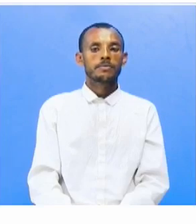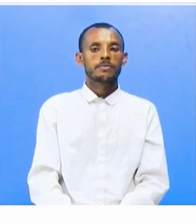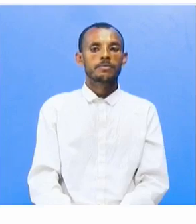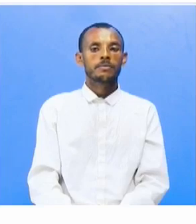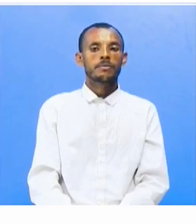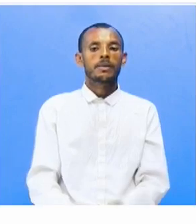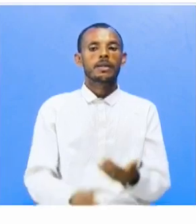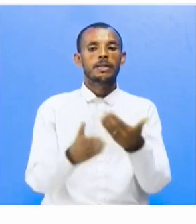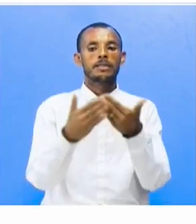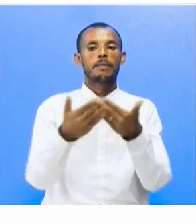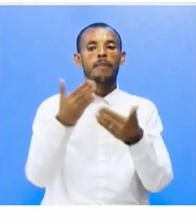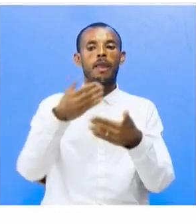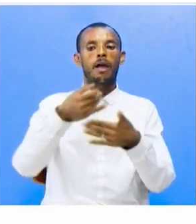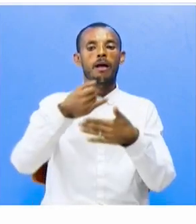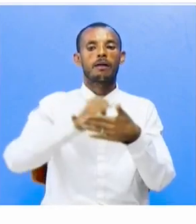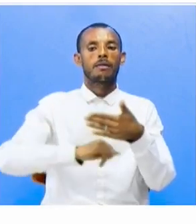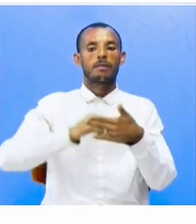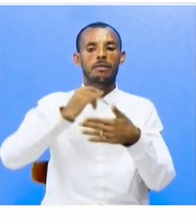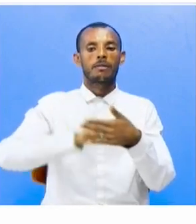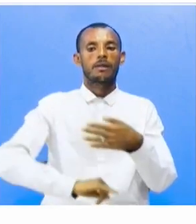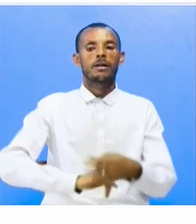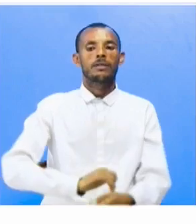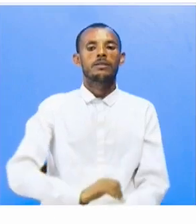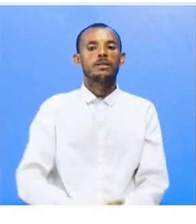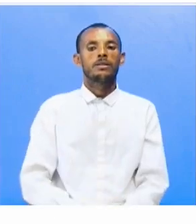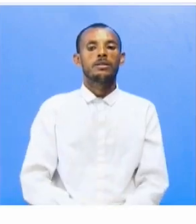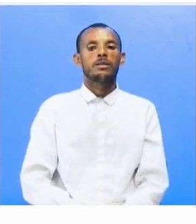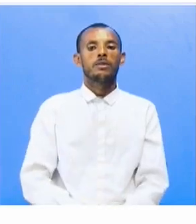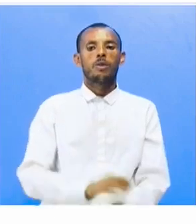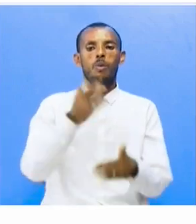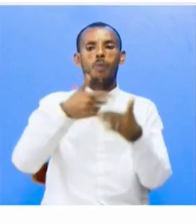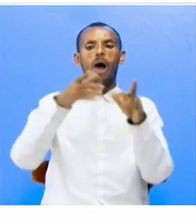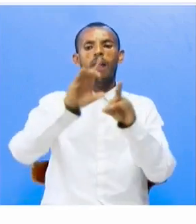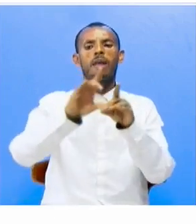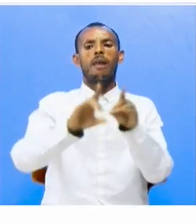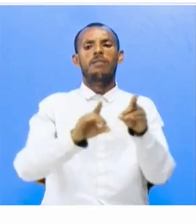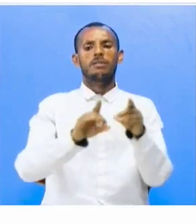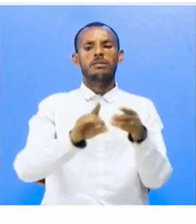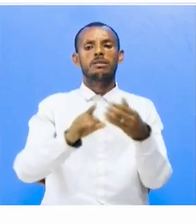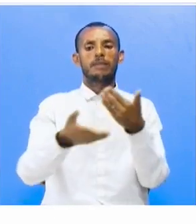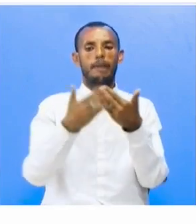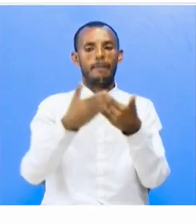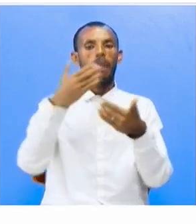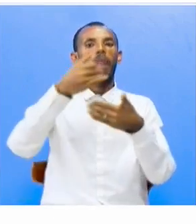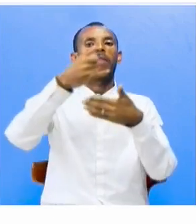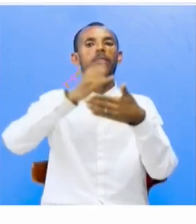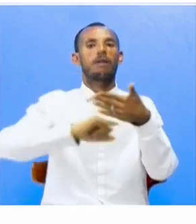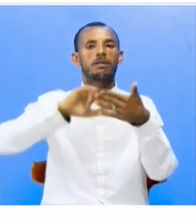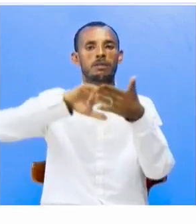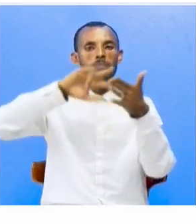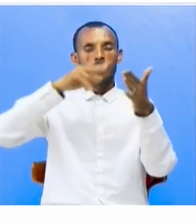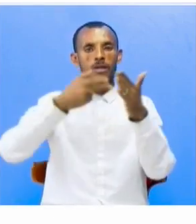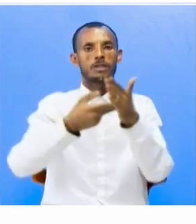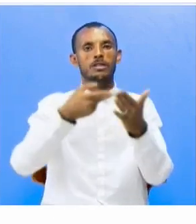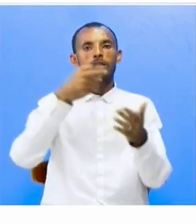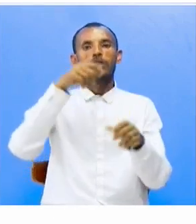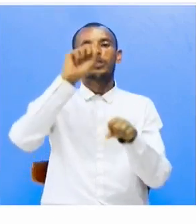Simple interest. Okay, what does this simple interest means? So